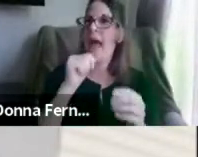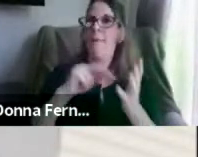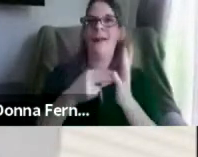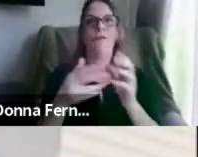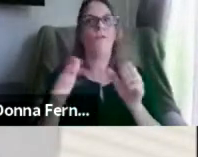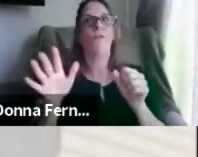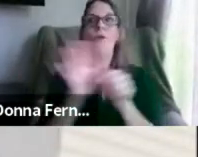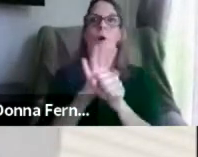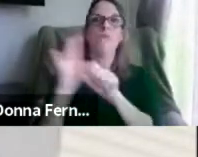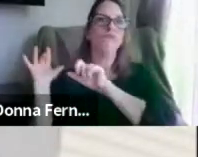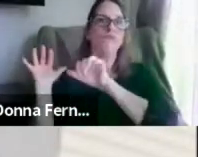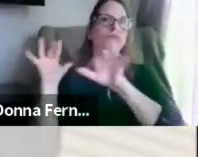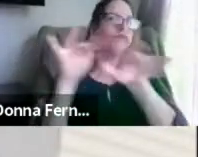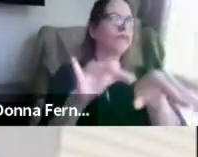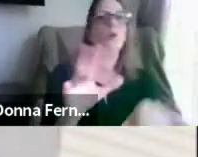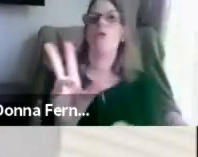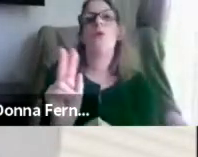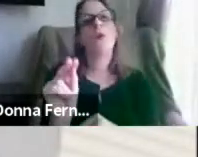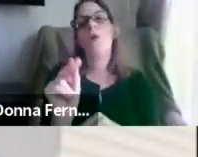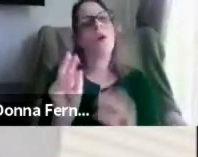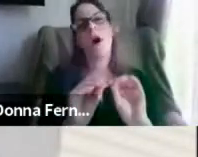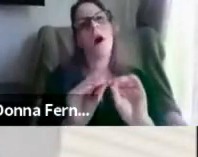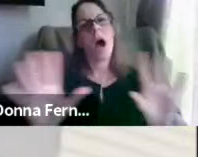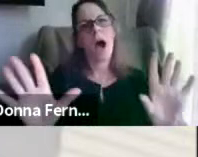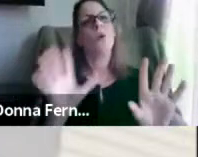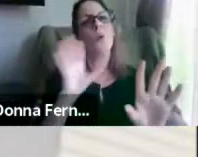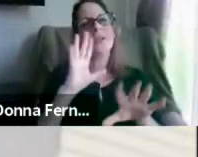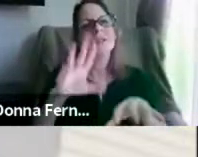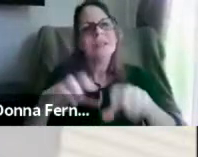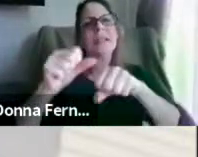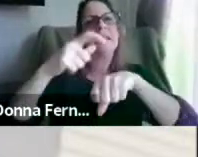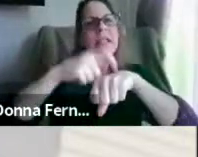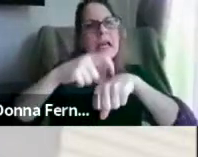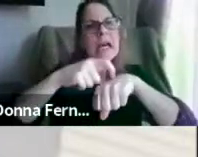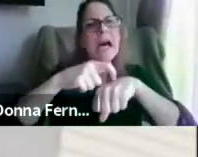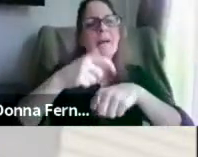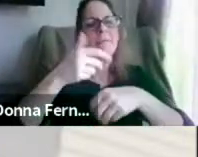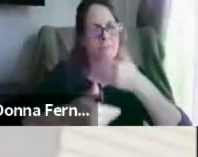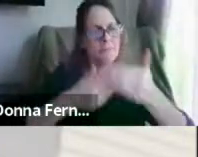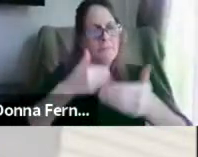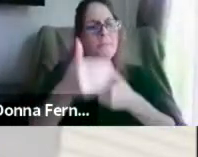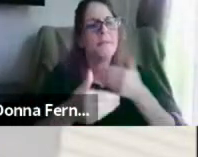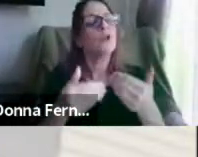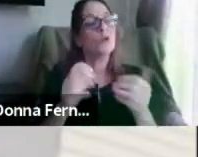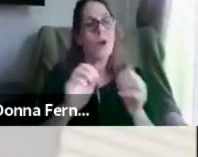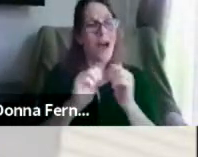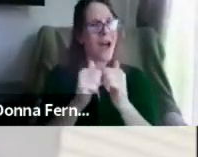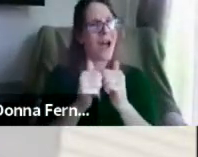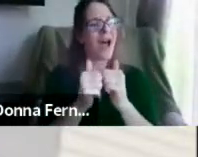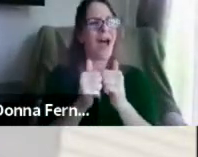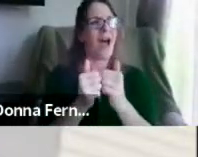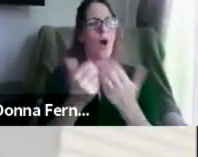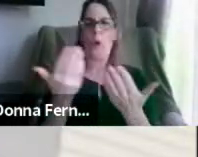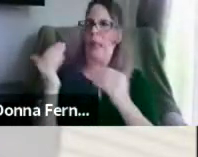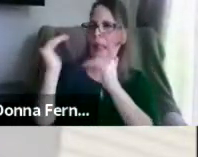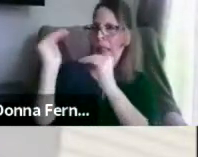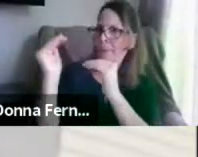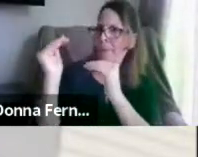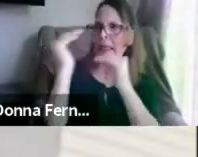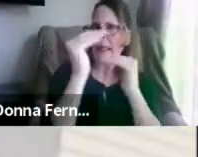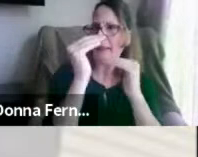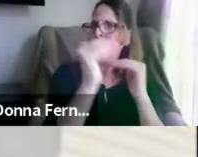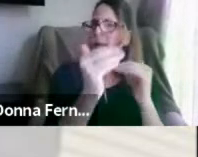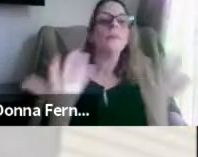capacity right now, obviously, and it's going to take some time before we are. So some ways to deal with that, if